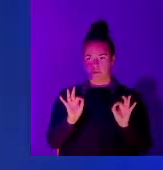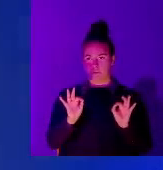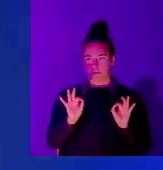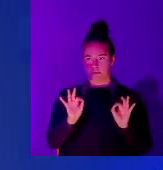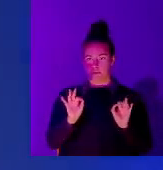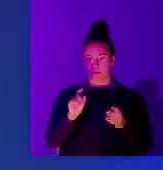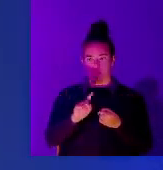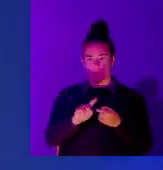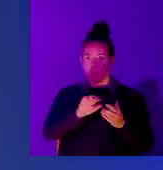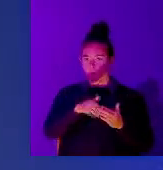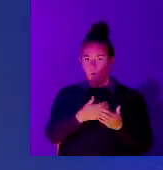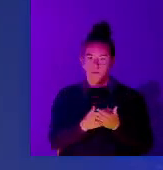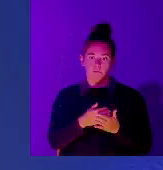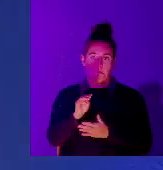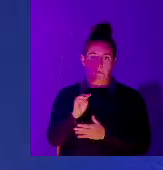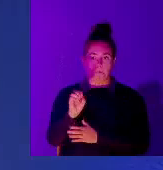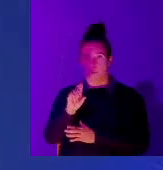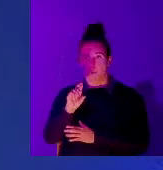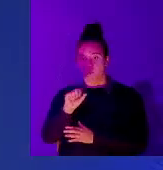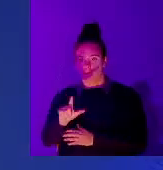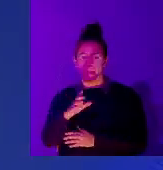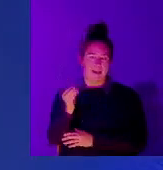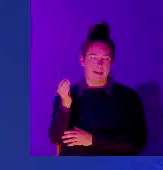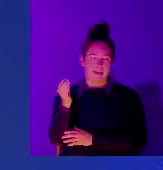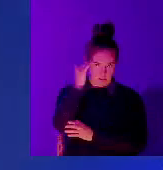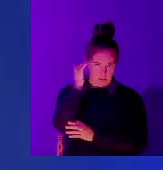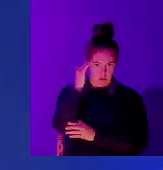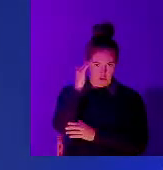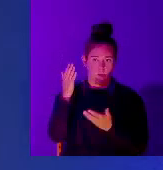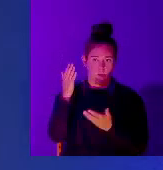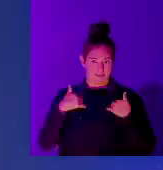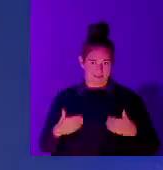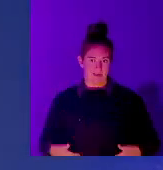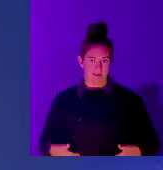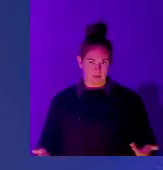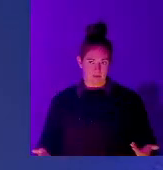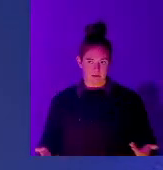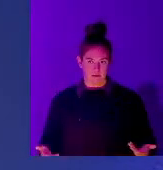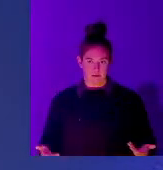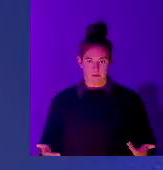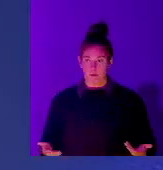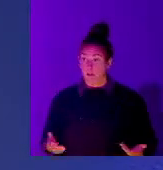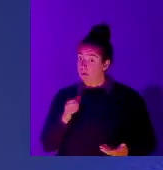intellectual beings. Now, not all intellectual beings are moral,